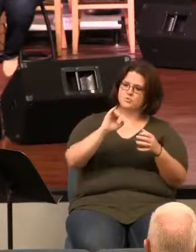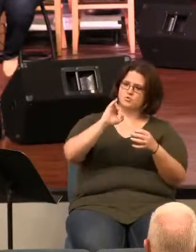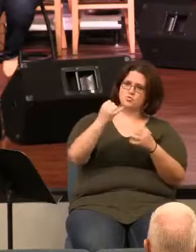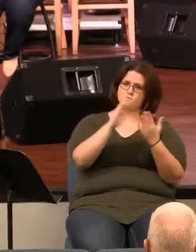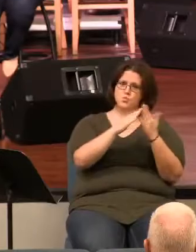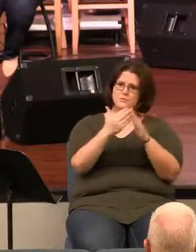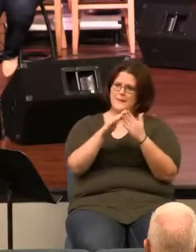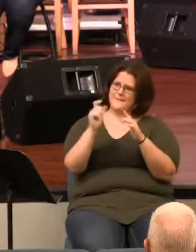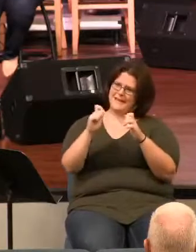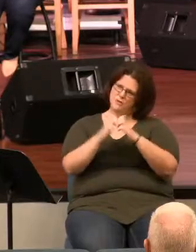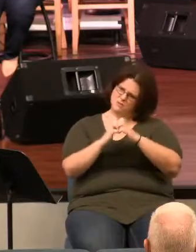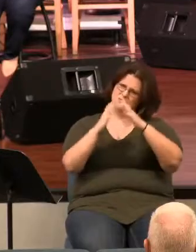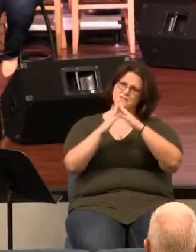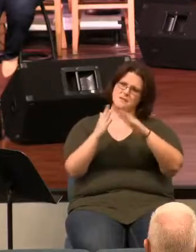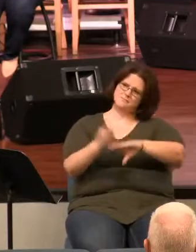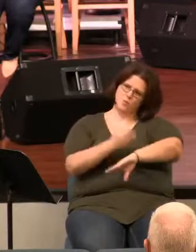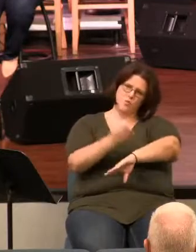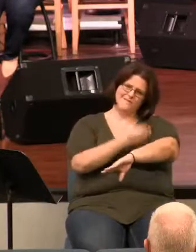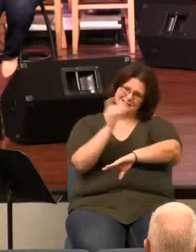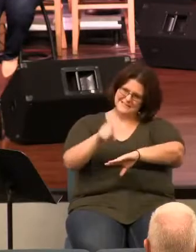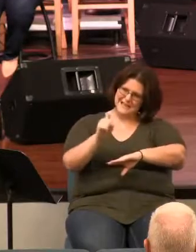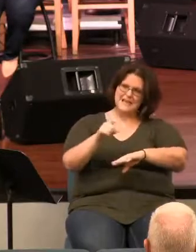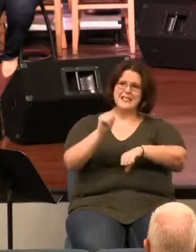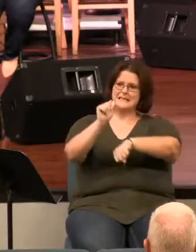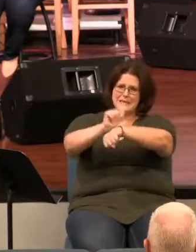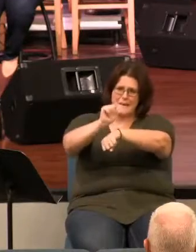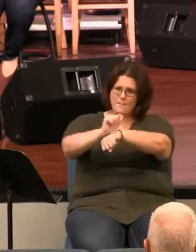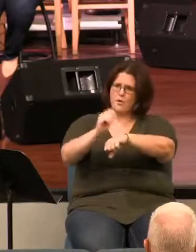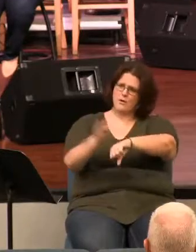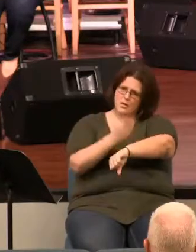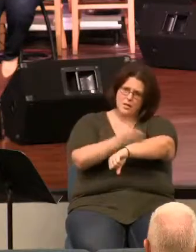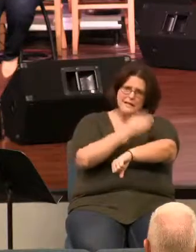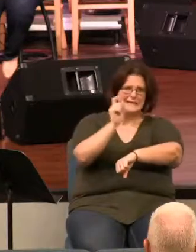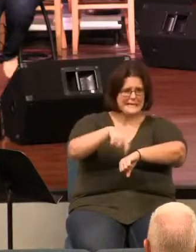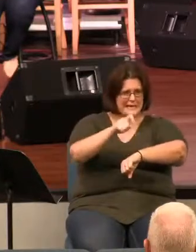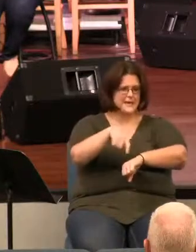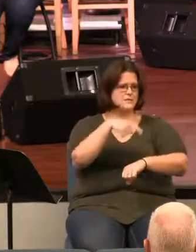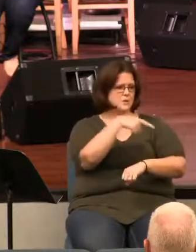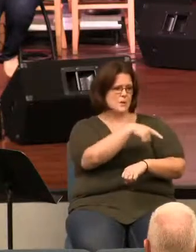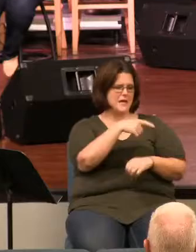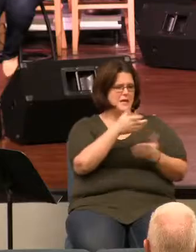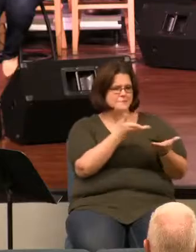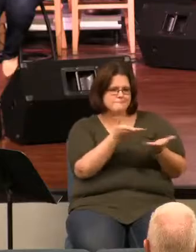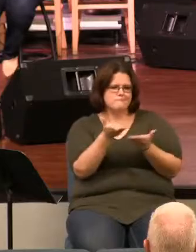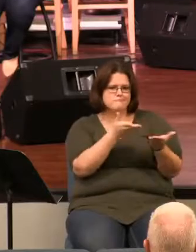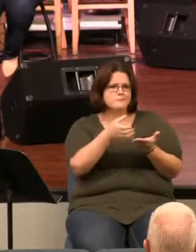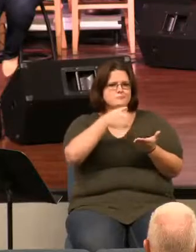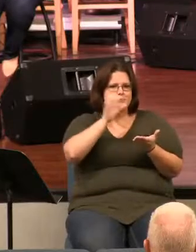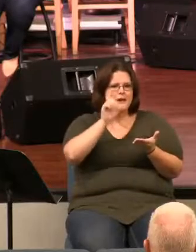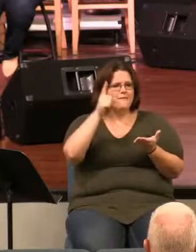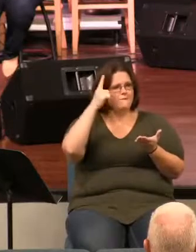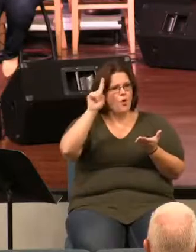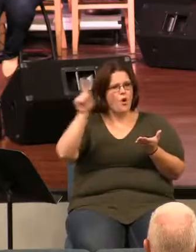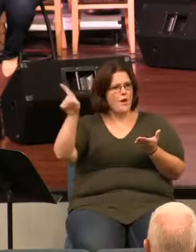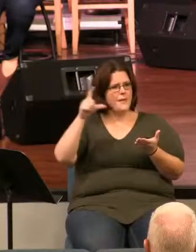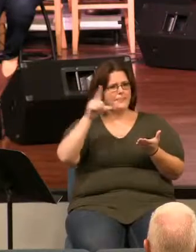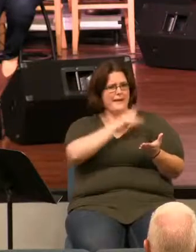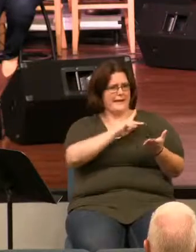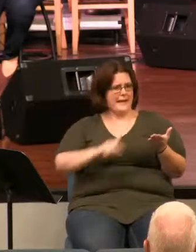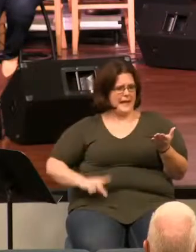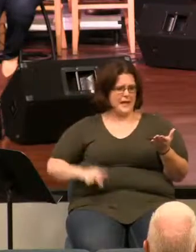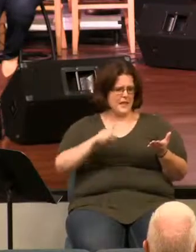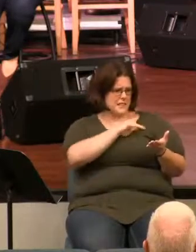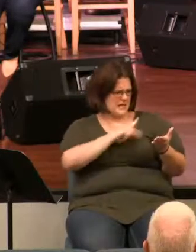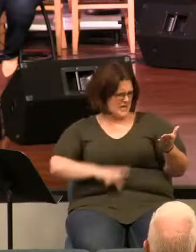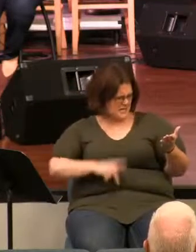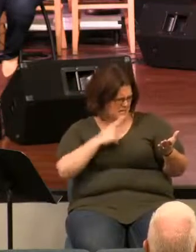the walls and rebuild the temple. And so he was the king's cupbearer, and the king said, why are you sad one day? He said, because my homeland